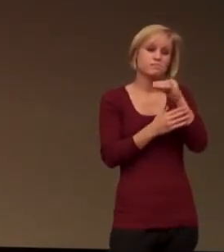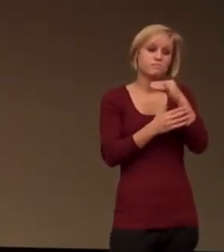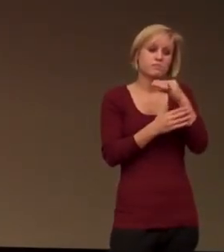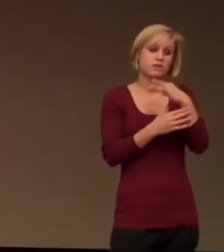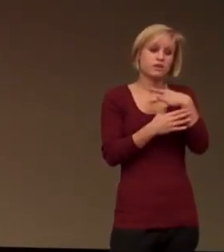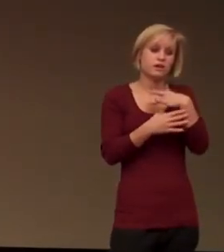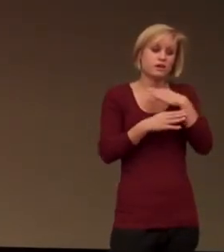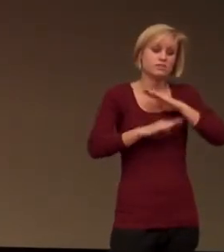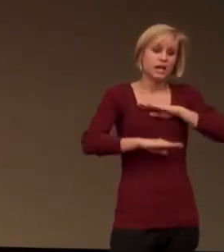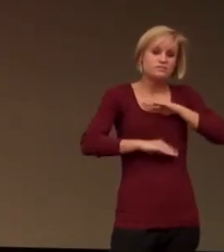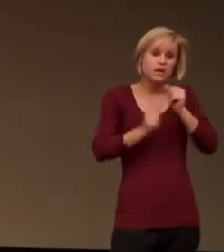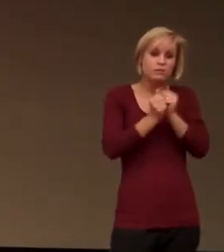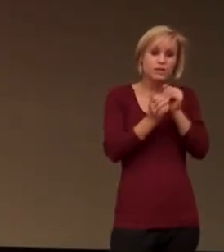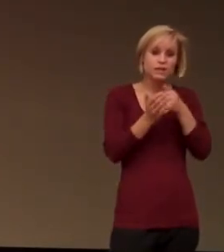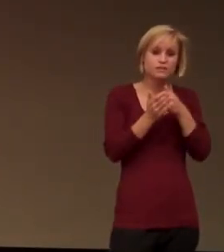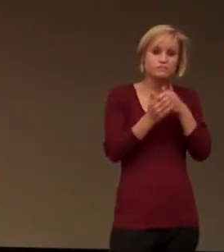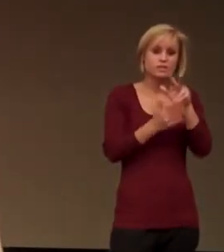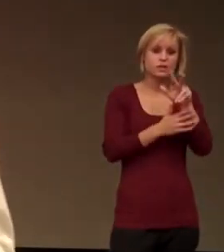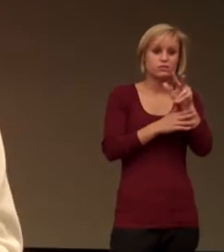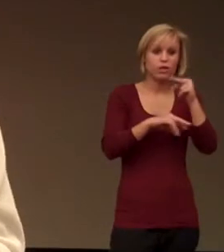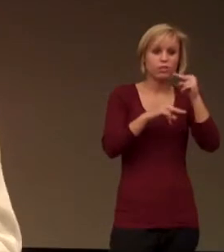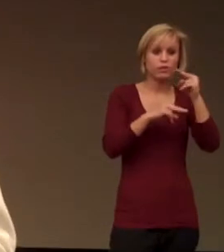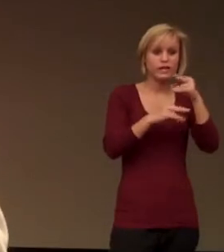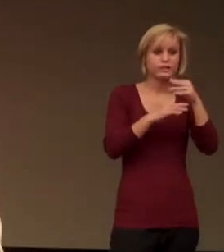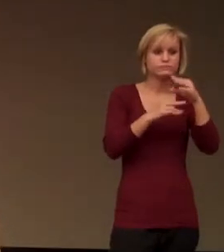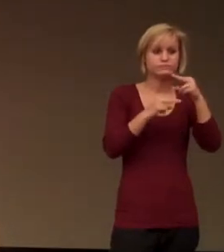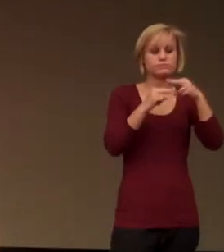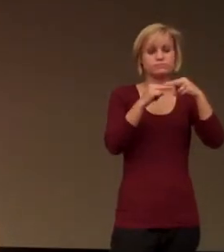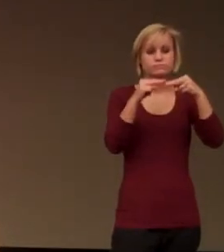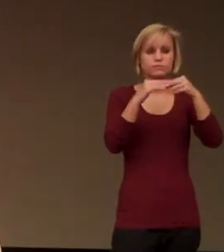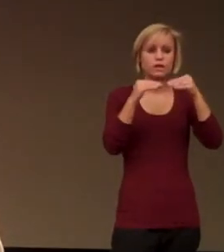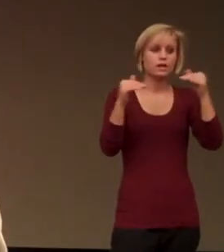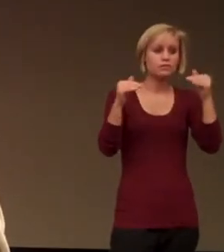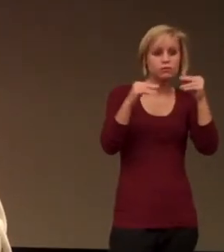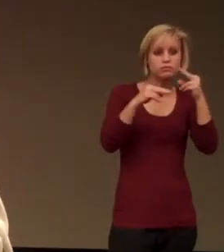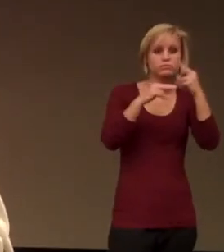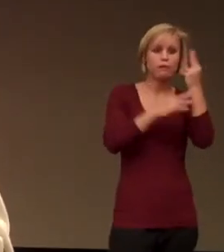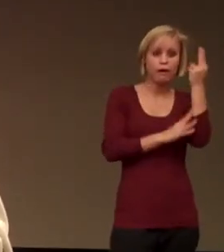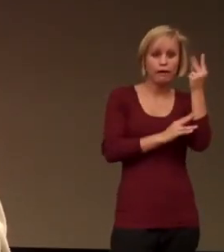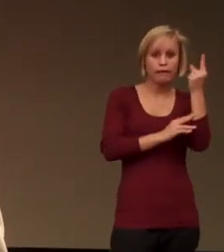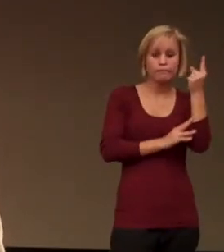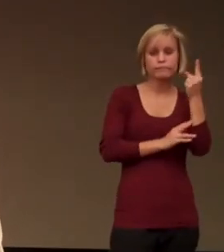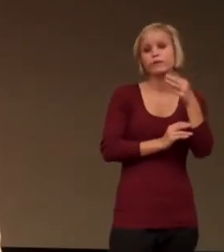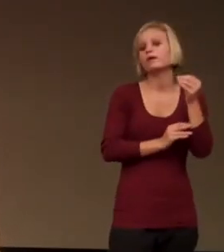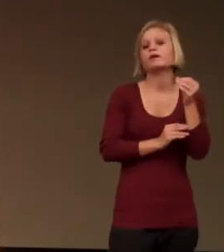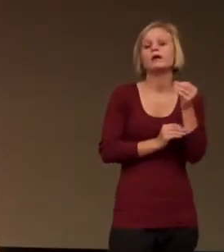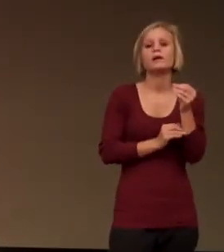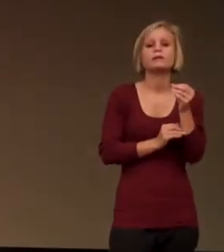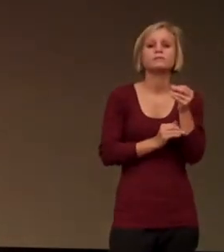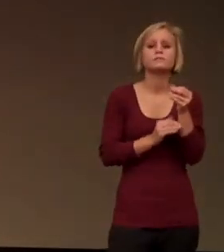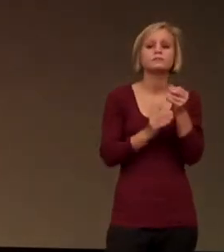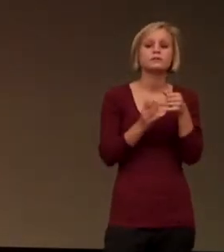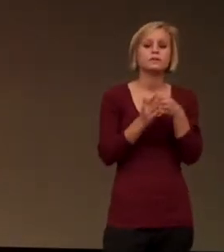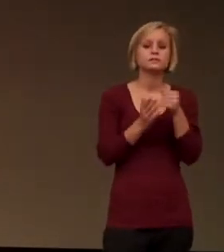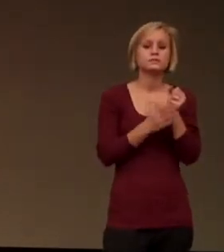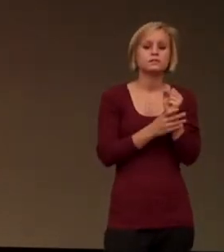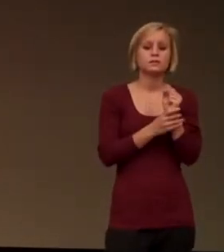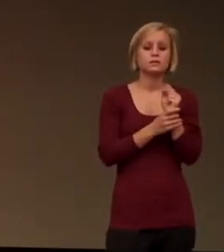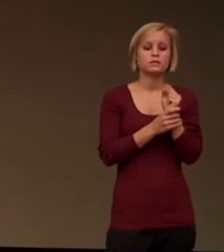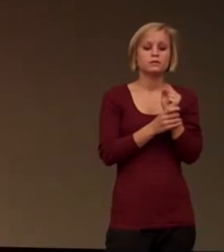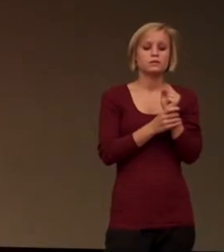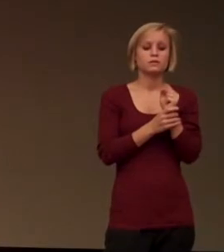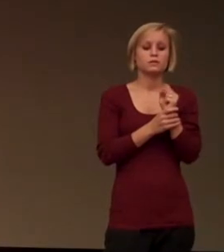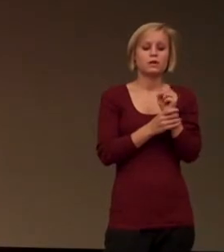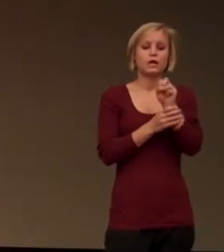it's 3 stories high, but it's made out of stone. And it's